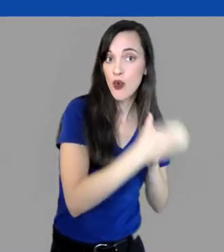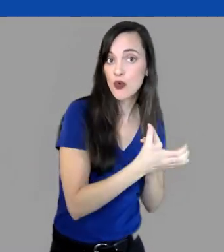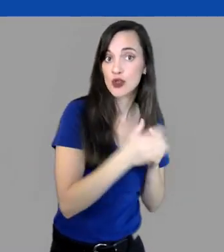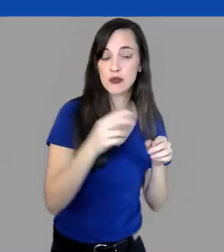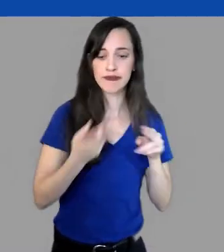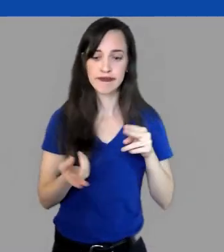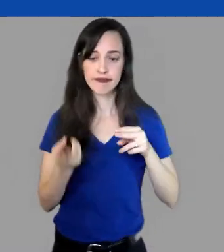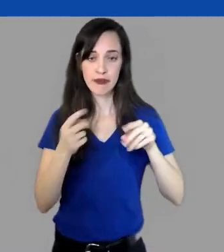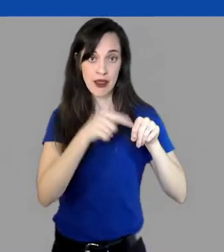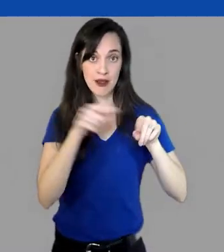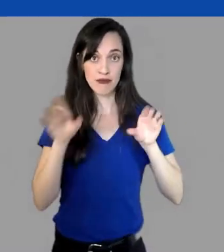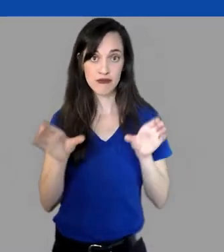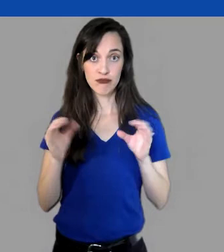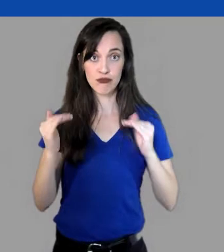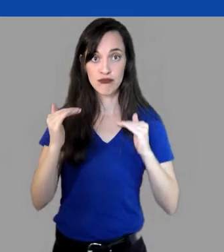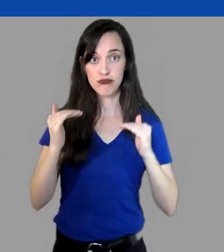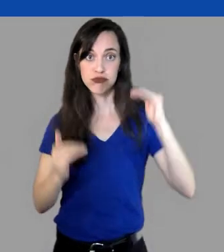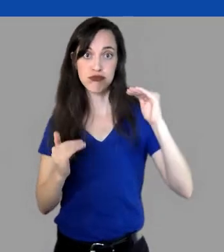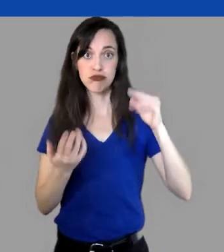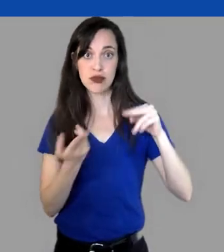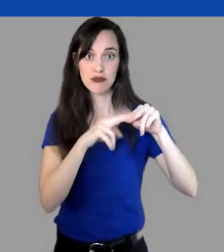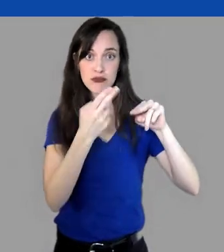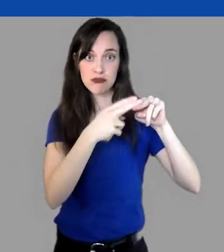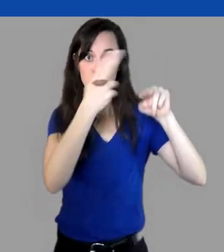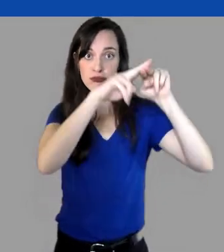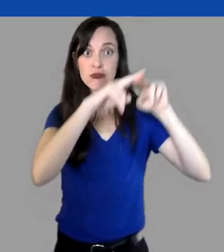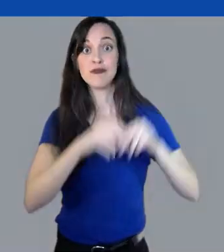Outperformed other schools in similar locations